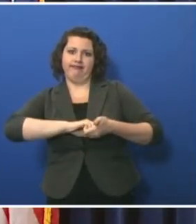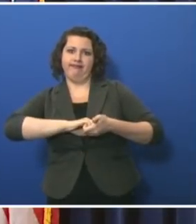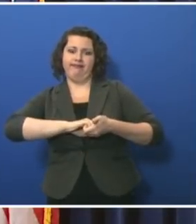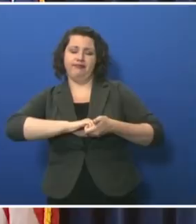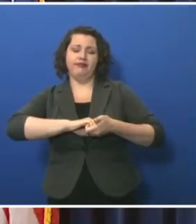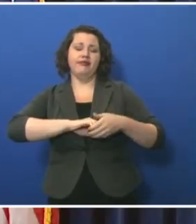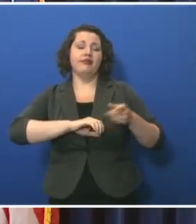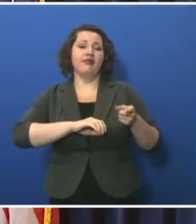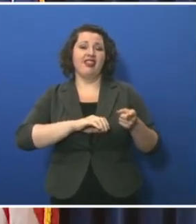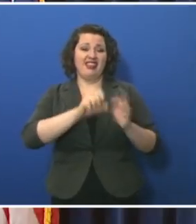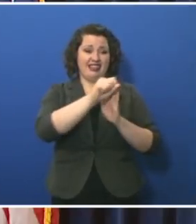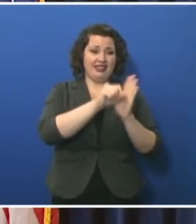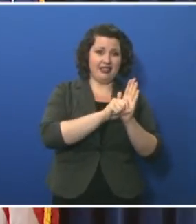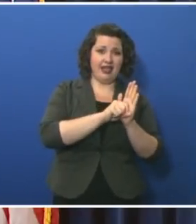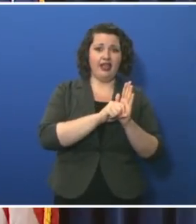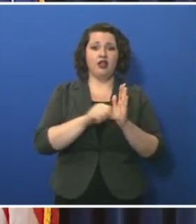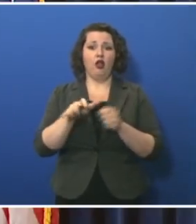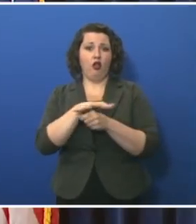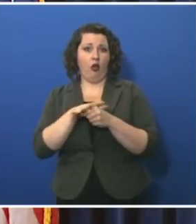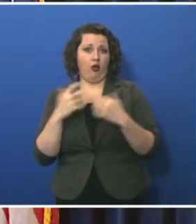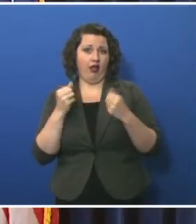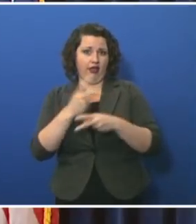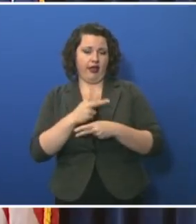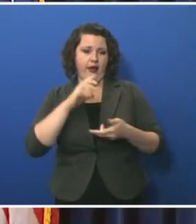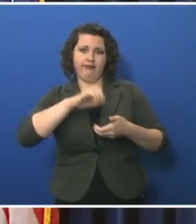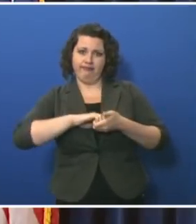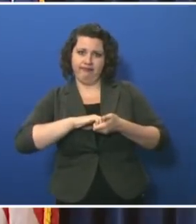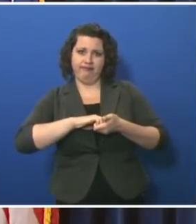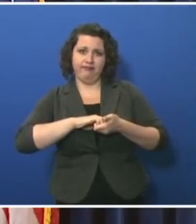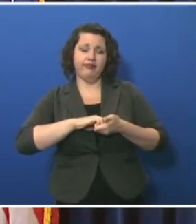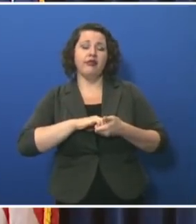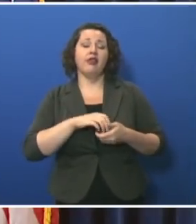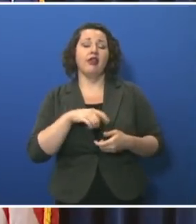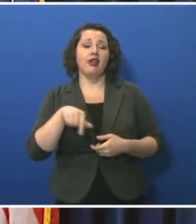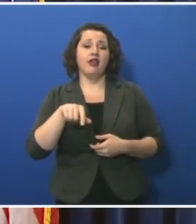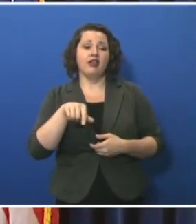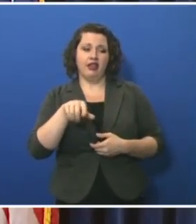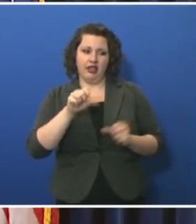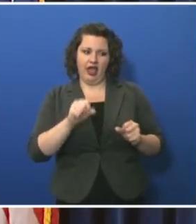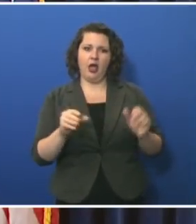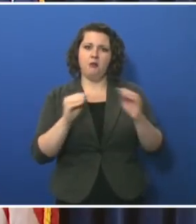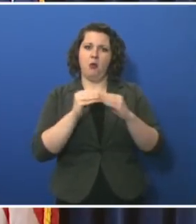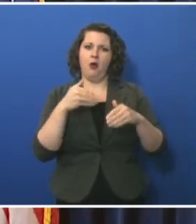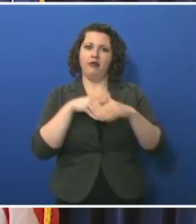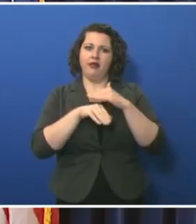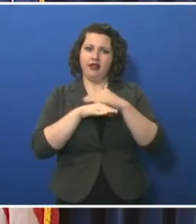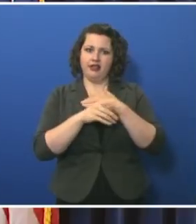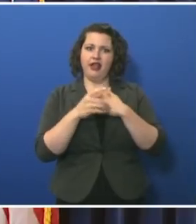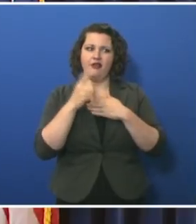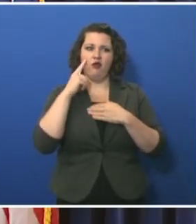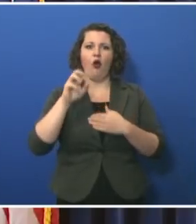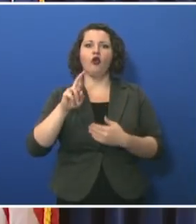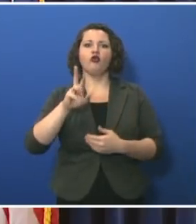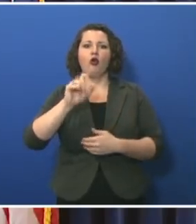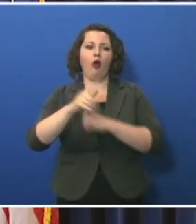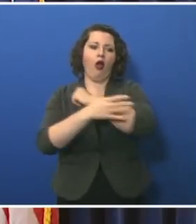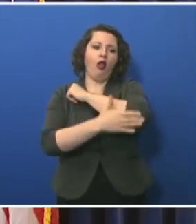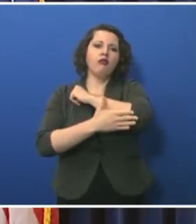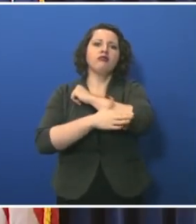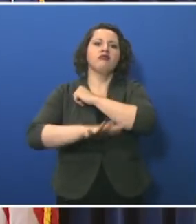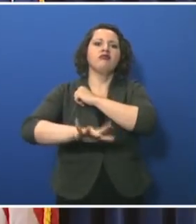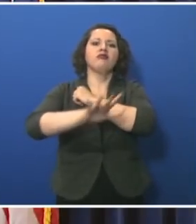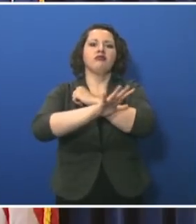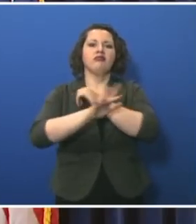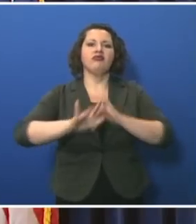partnerships between the state and local healthcare providers to increase access to testing in rural Iowa and rural